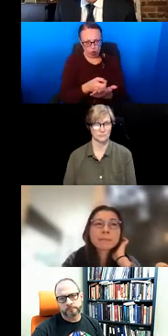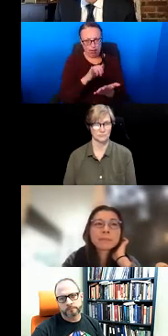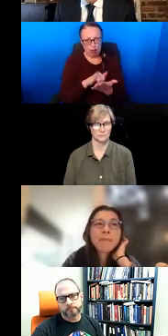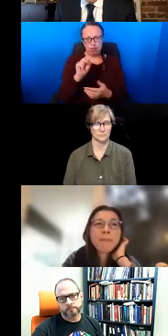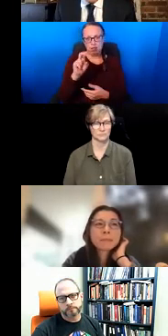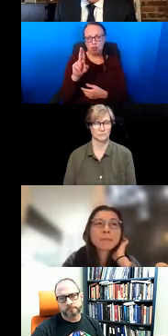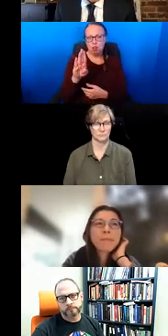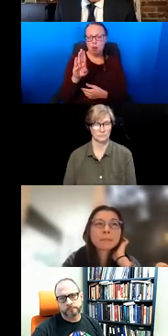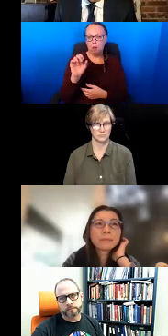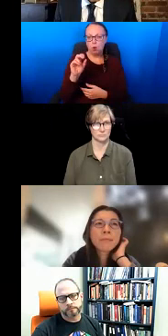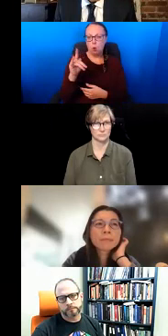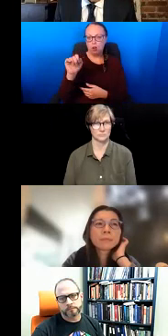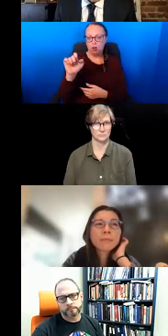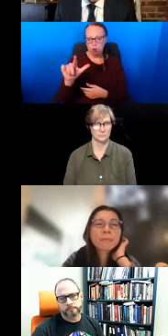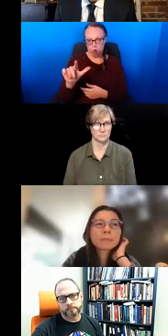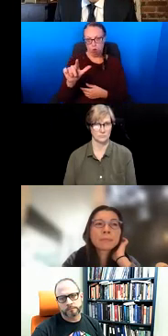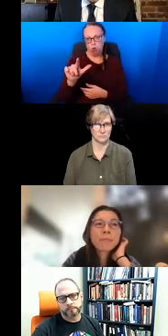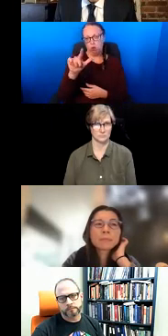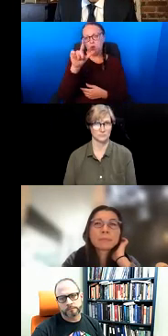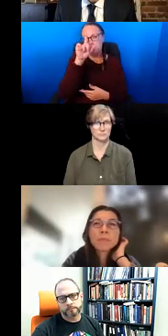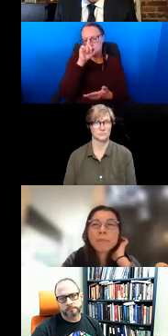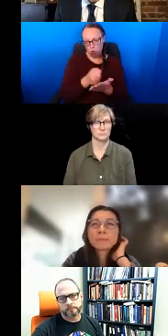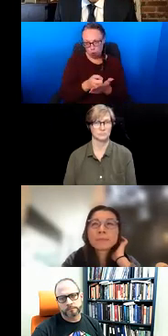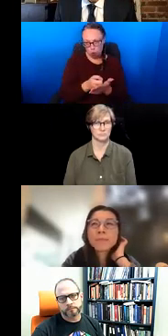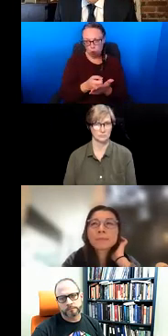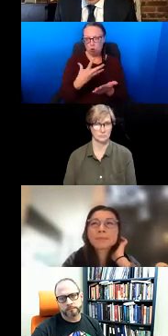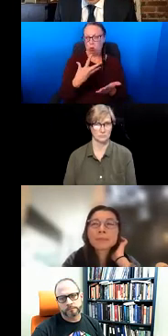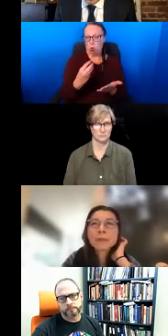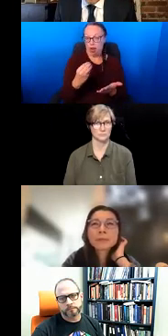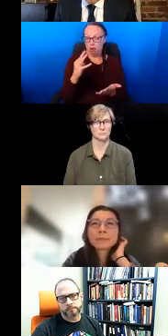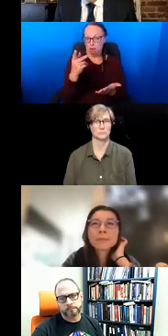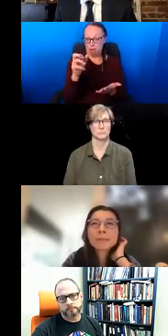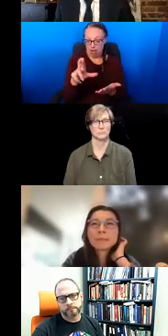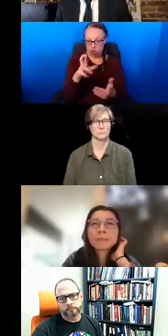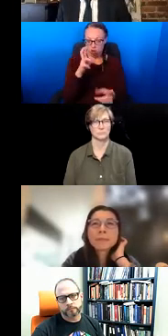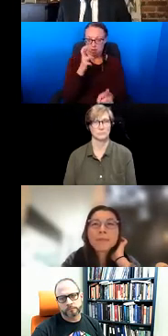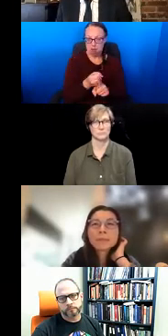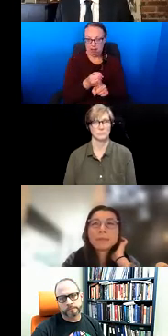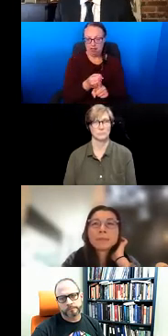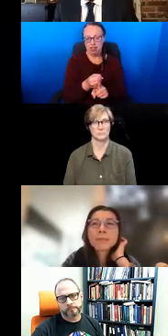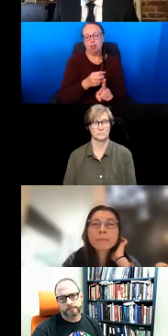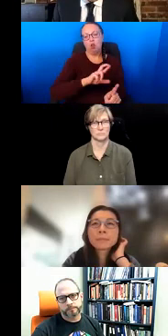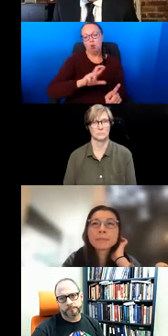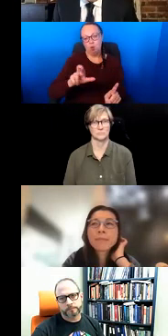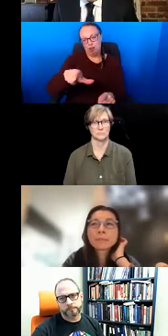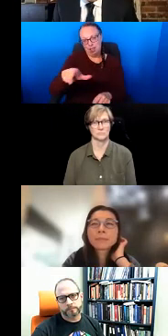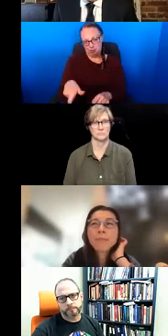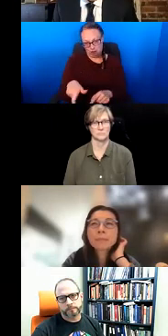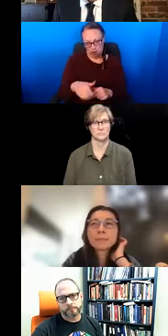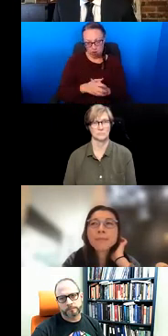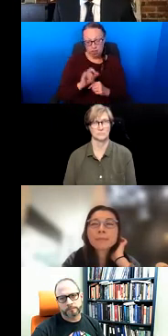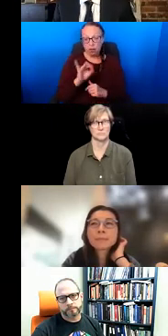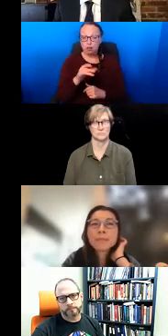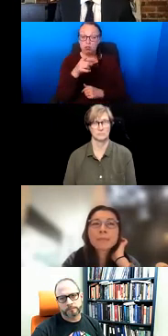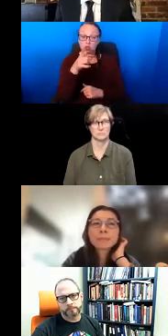stroke, so white matter primarily affected on the right hemisphere. Now, if you were a strict